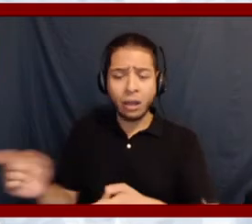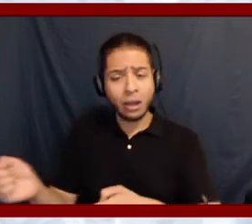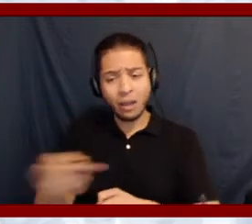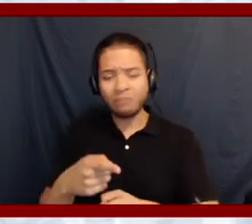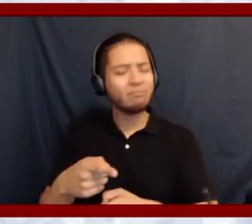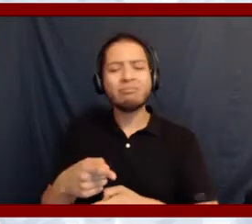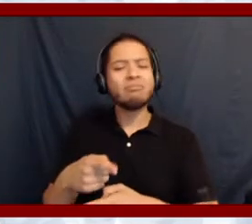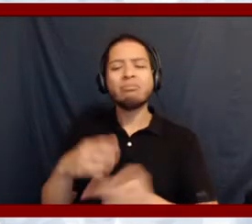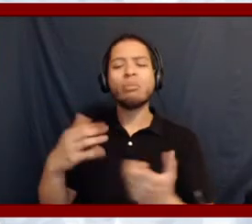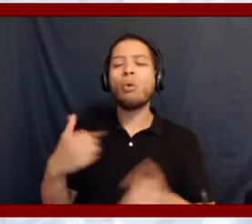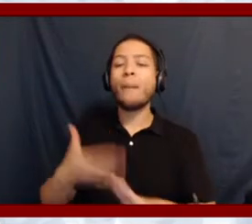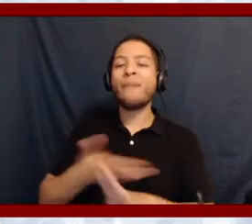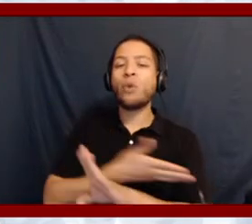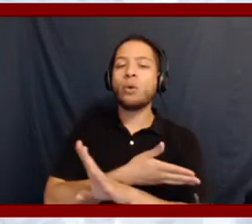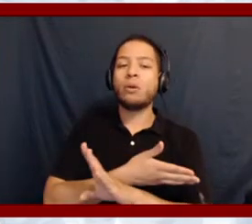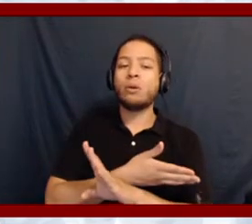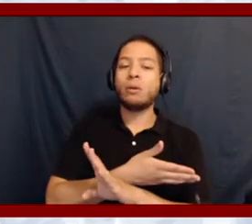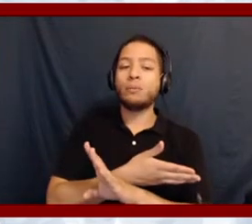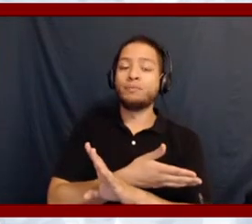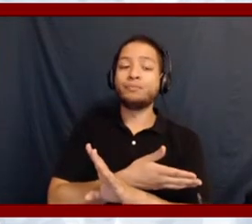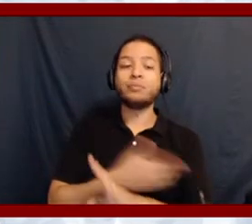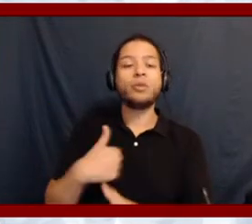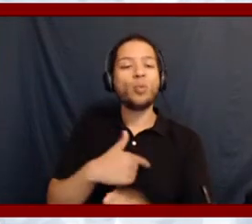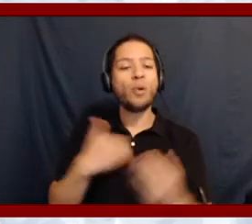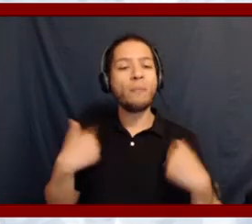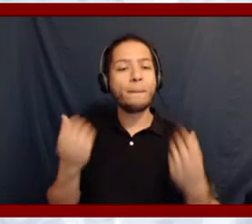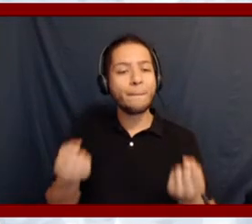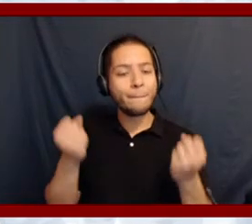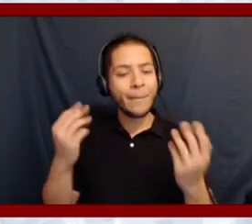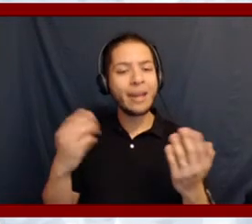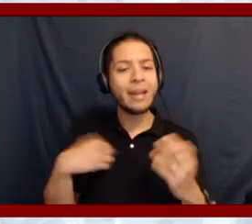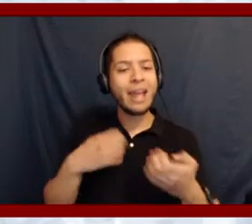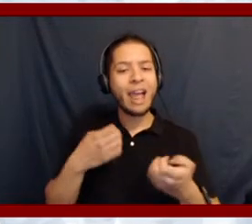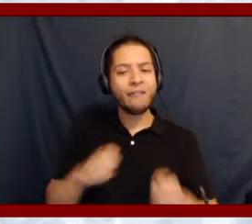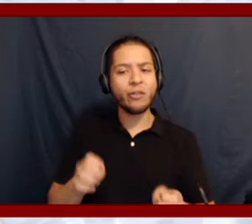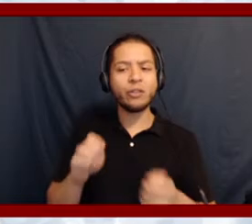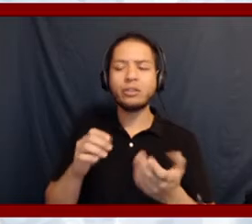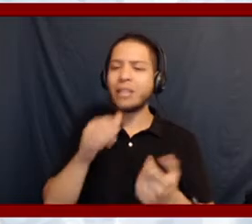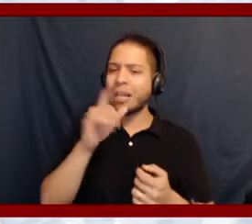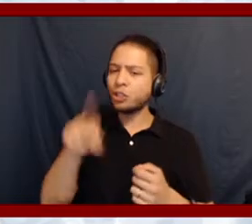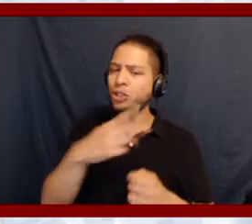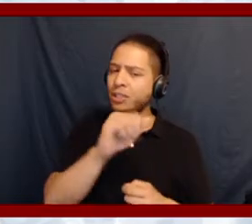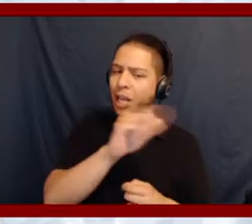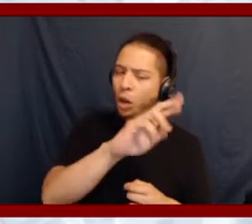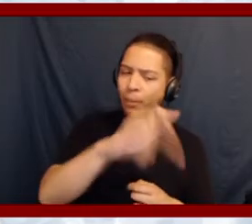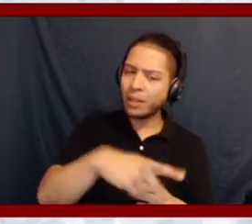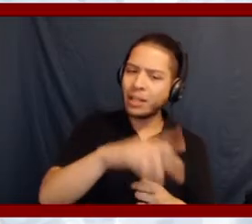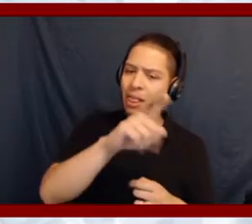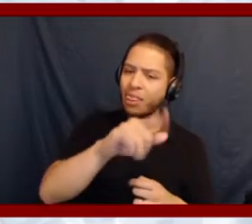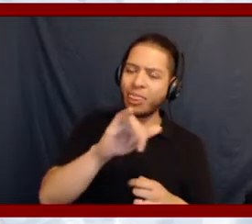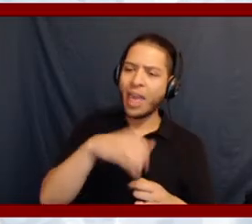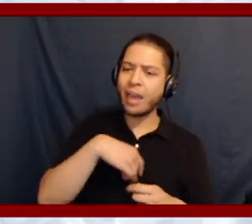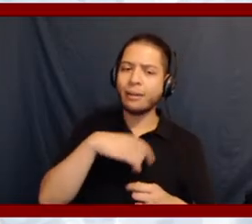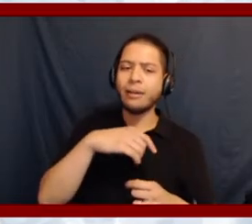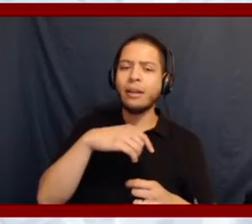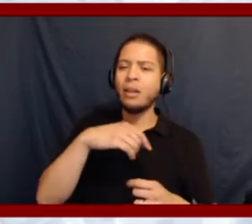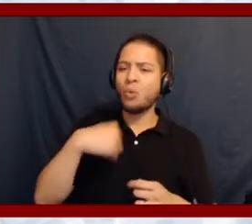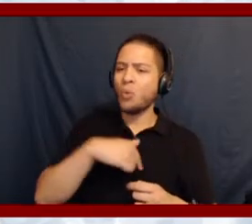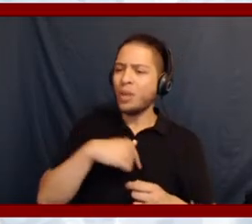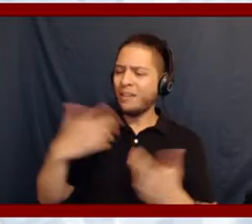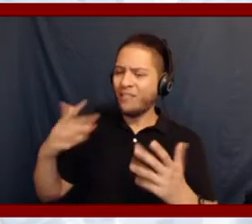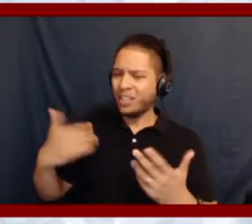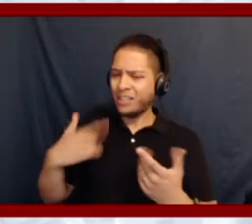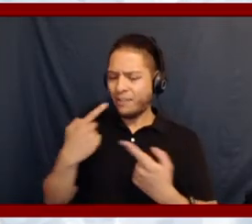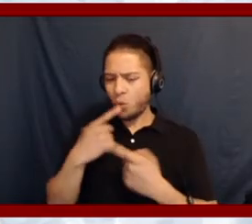underway with the, not only the ARP, but the new executive order requires a White House initiative to develop a pipeline of qualified and